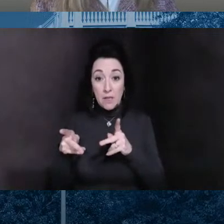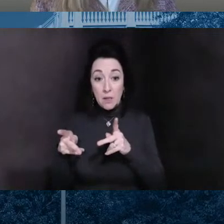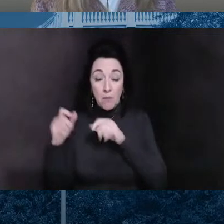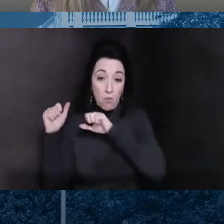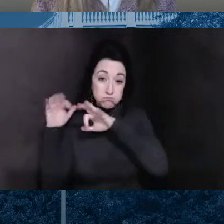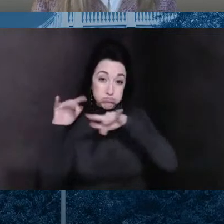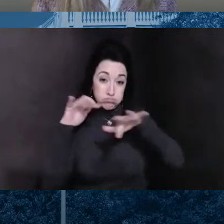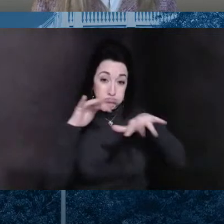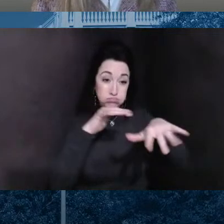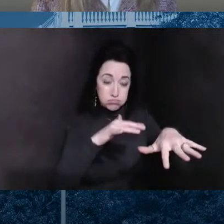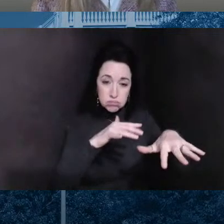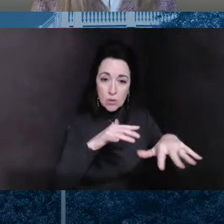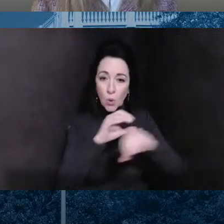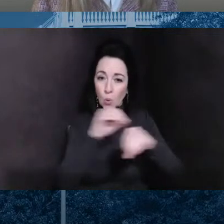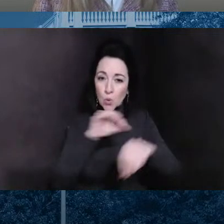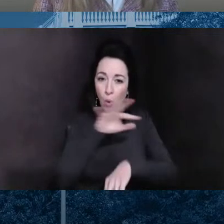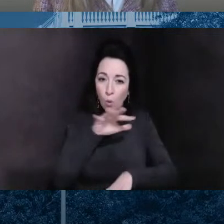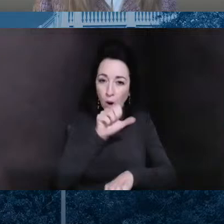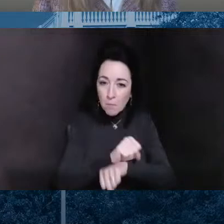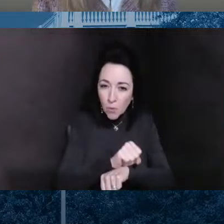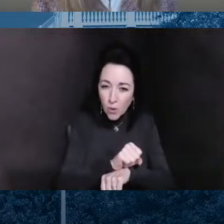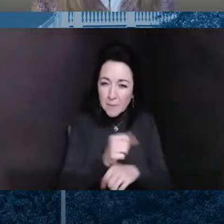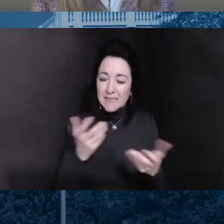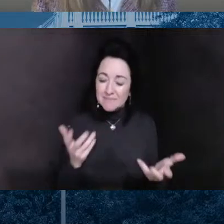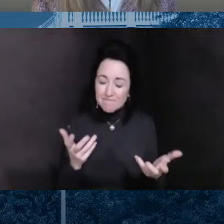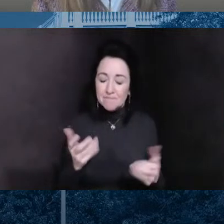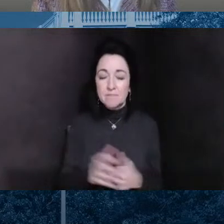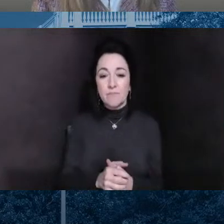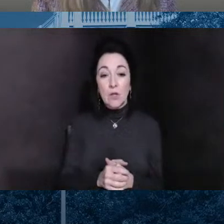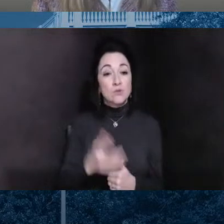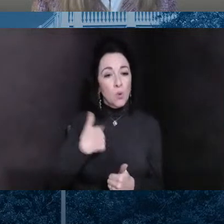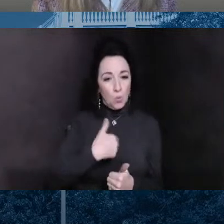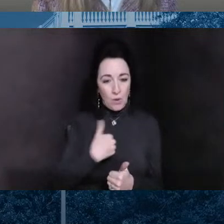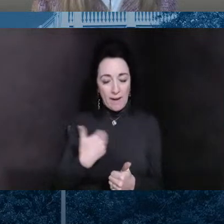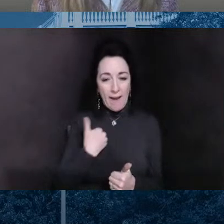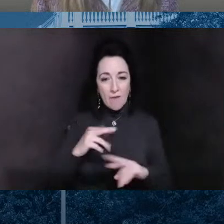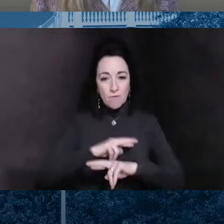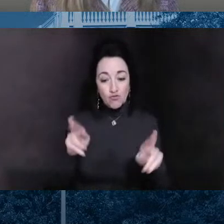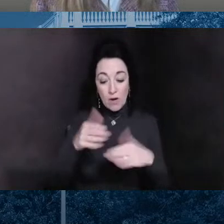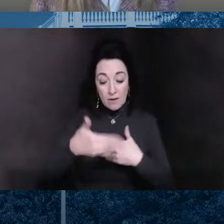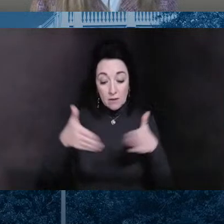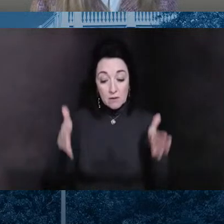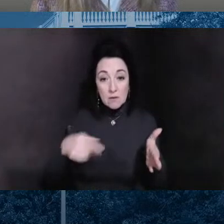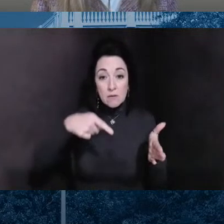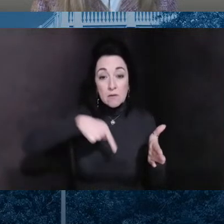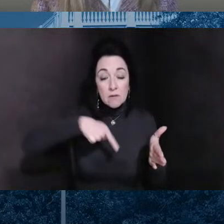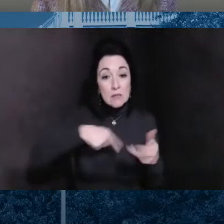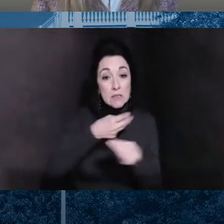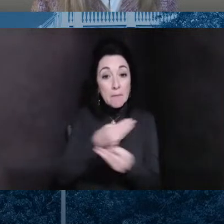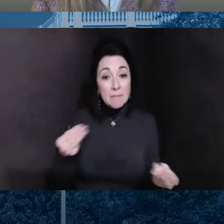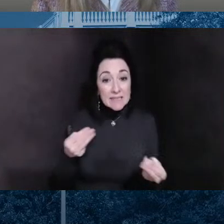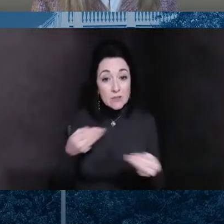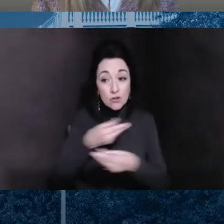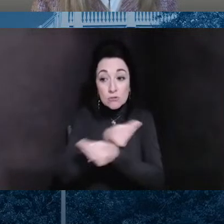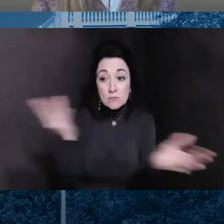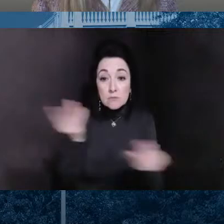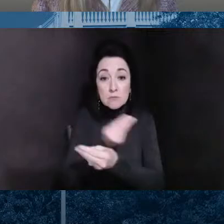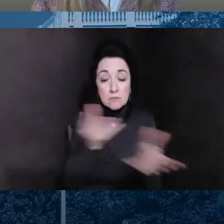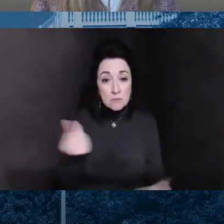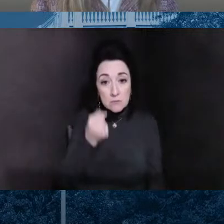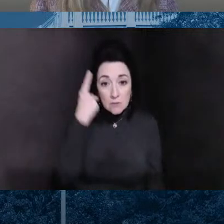have digital toolkits both in English and Spanish, and we'll be delivering education materials door to door, and again